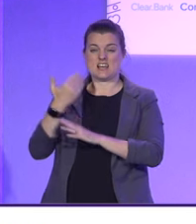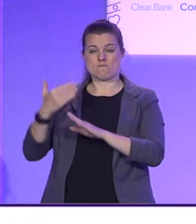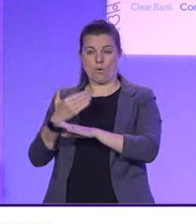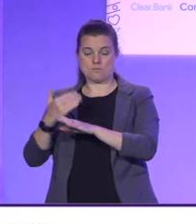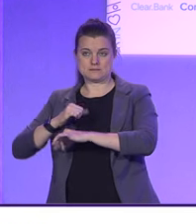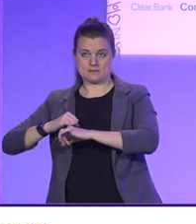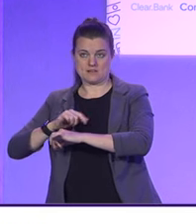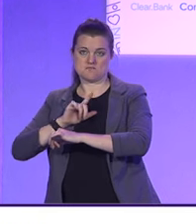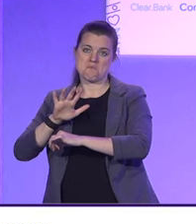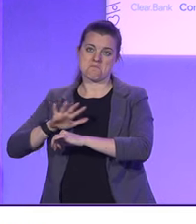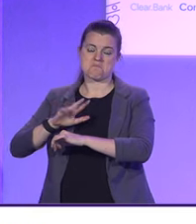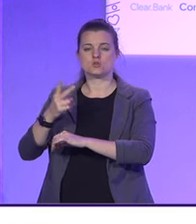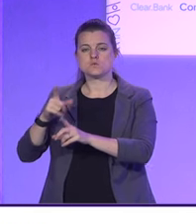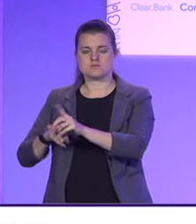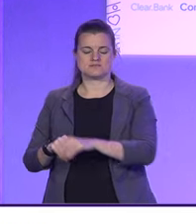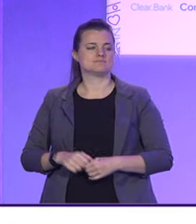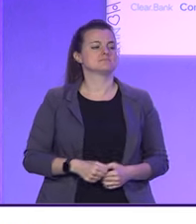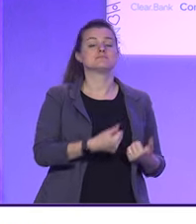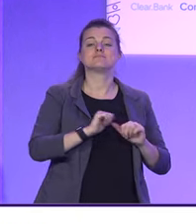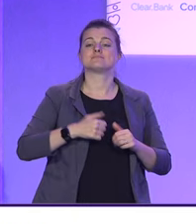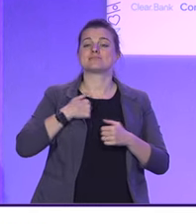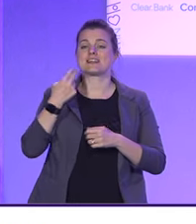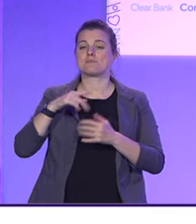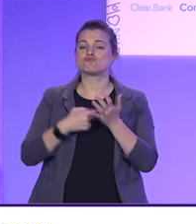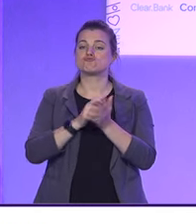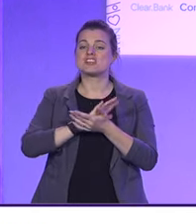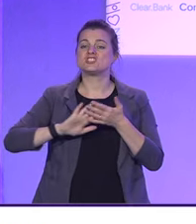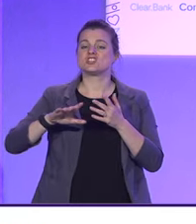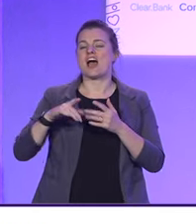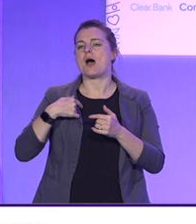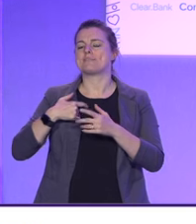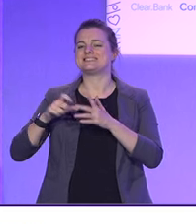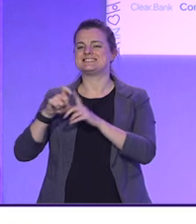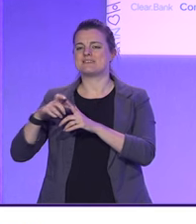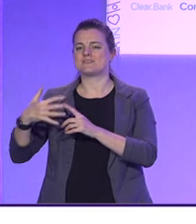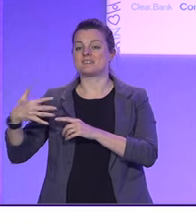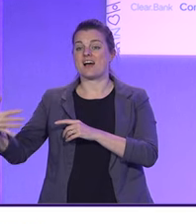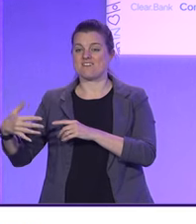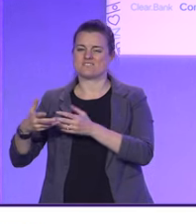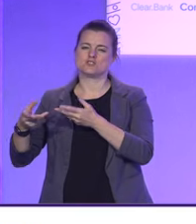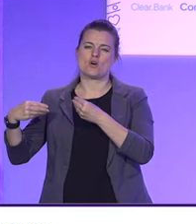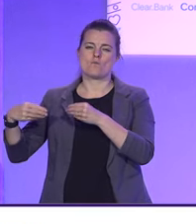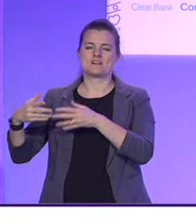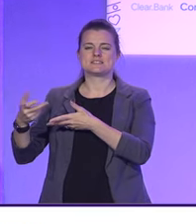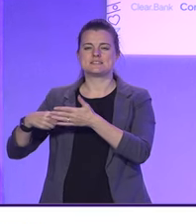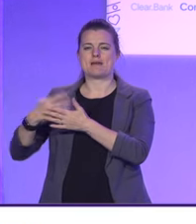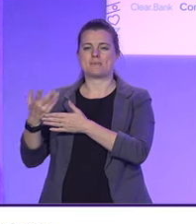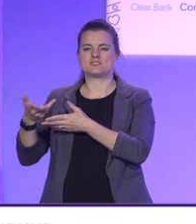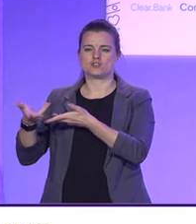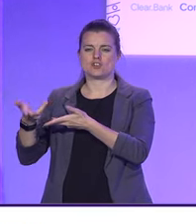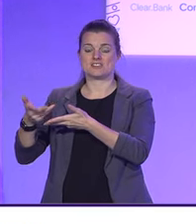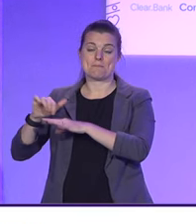2 years. And I'm Rich. I'm a software developer for D55, which is a software development consultancy based in